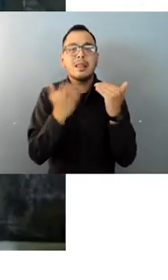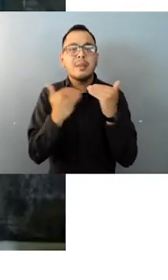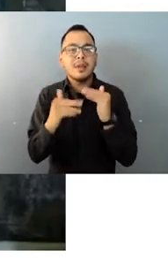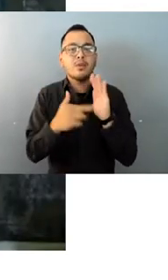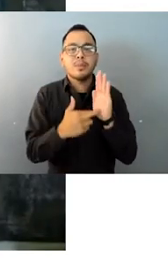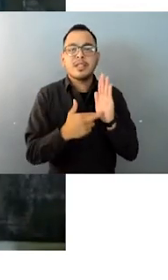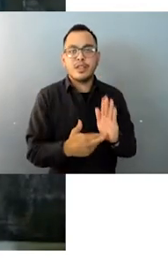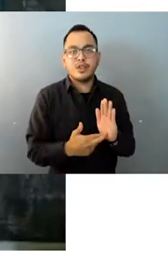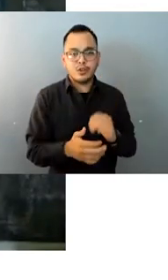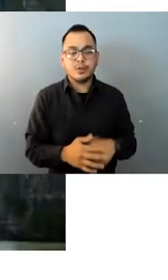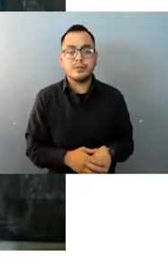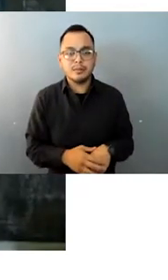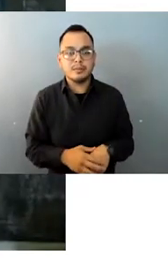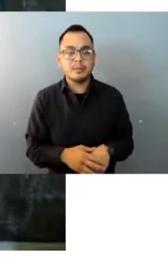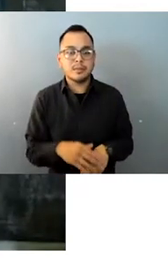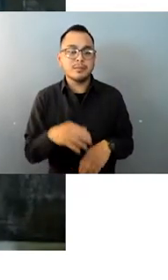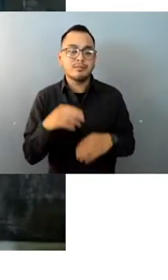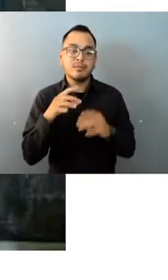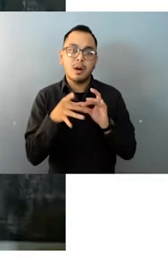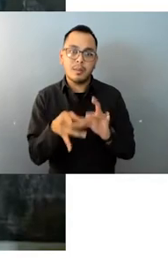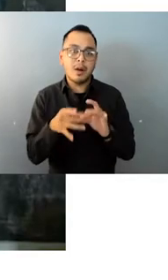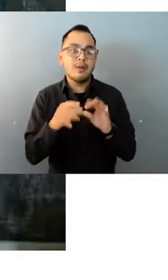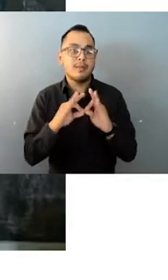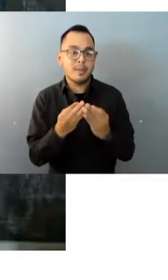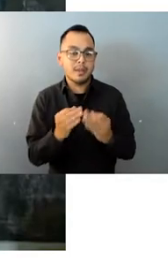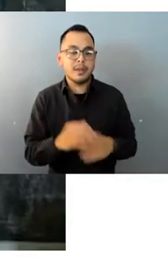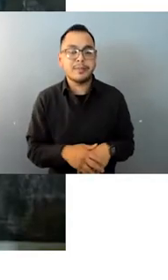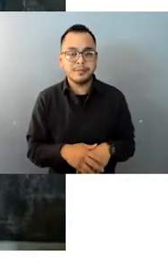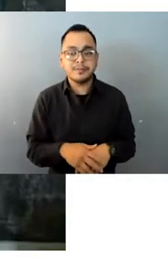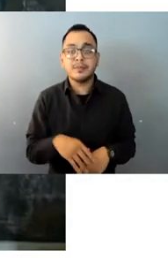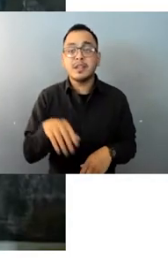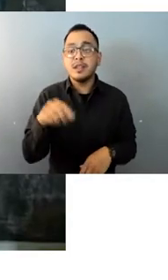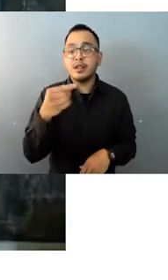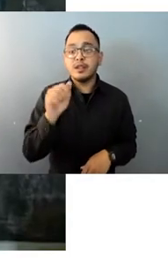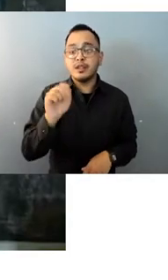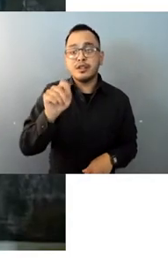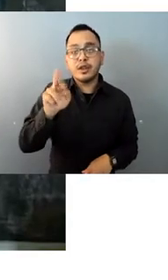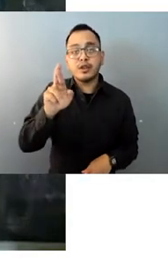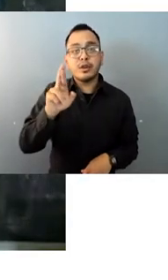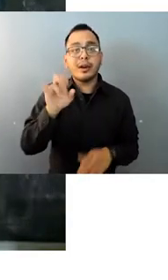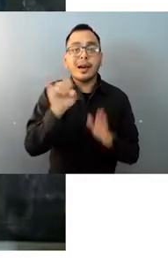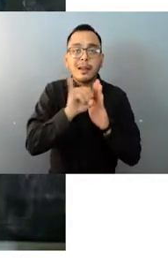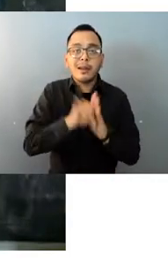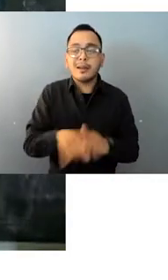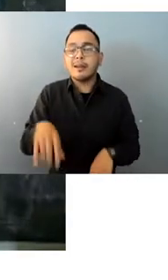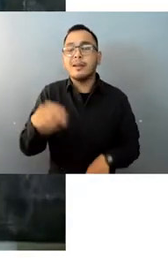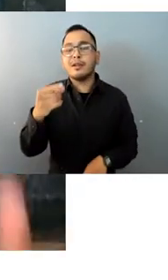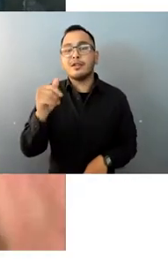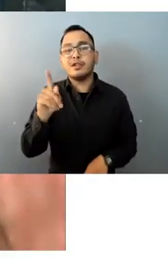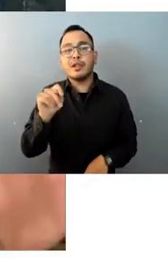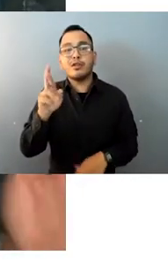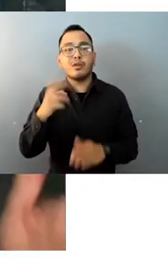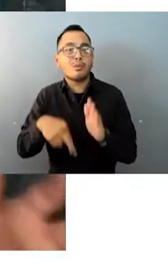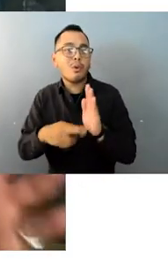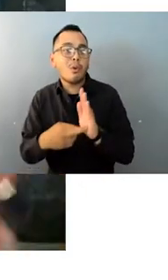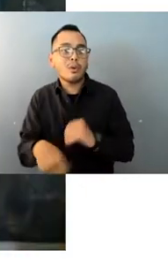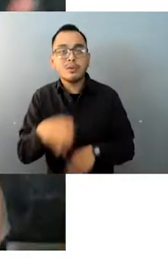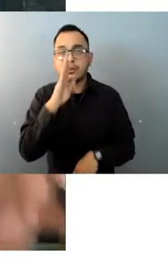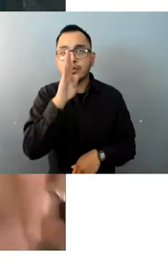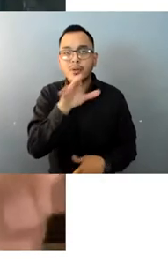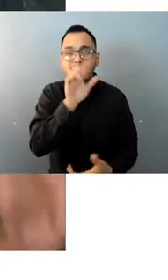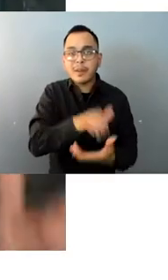narrow representations of family. Norms of gender identity, gender roles,